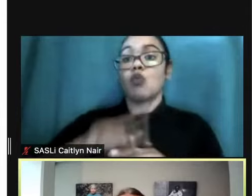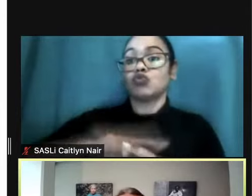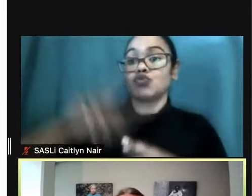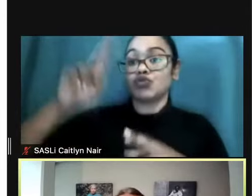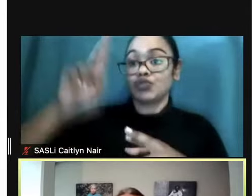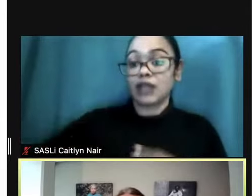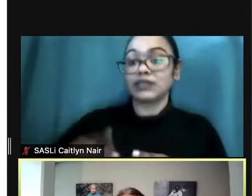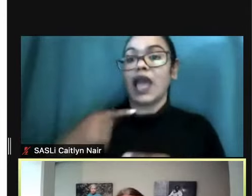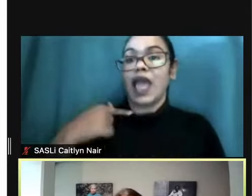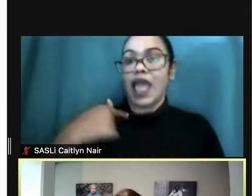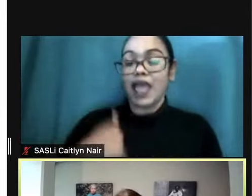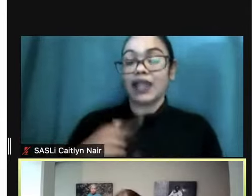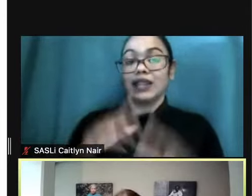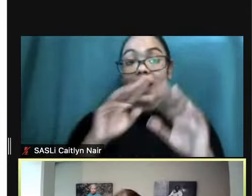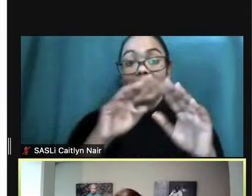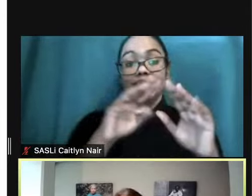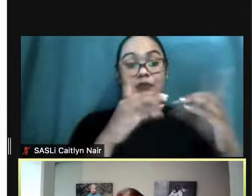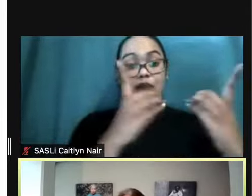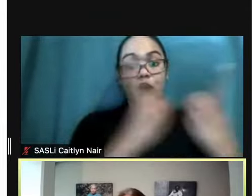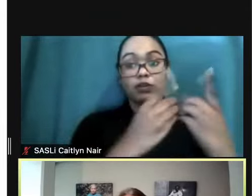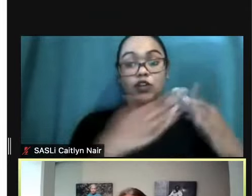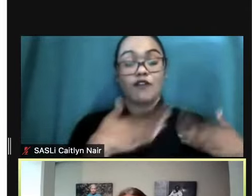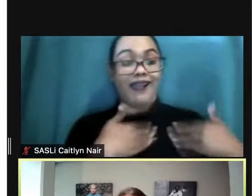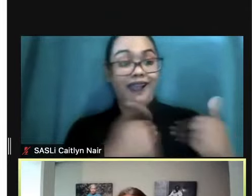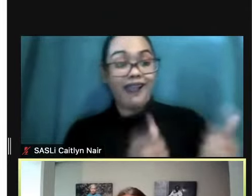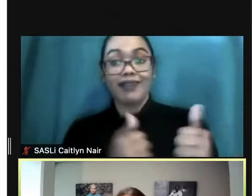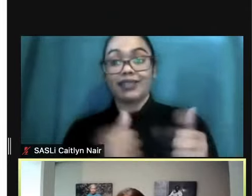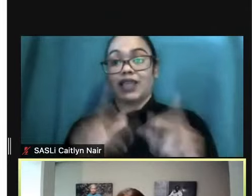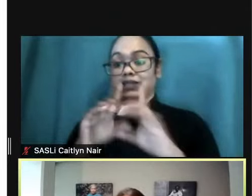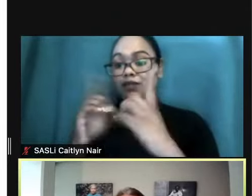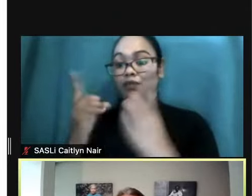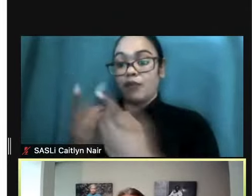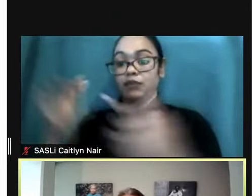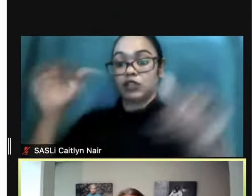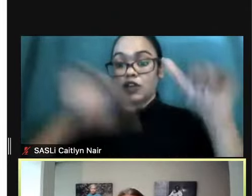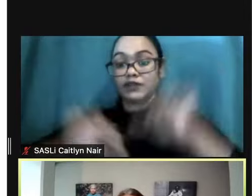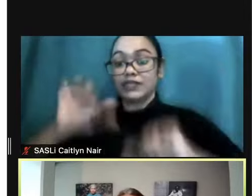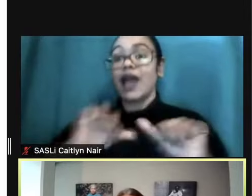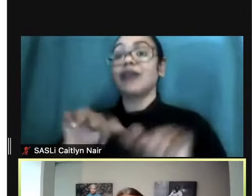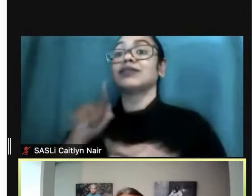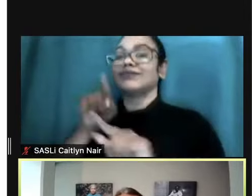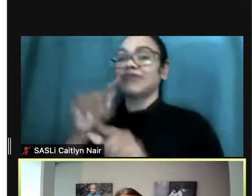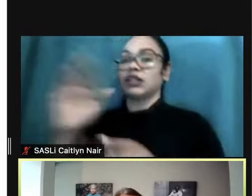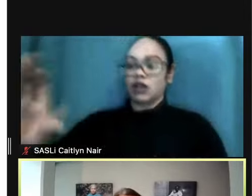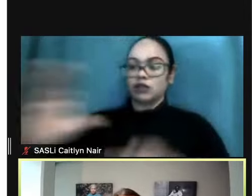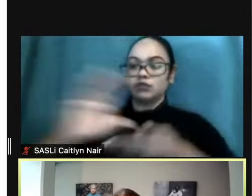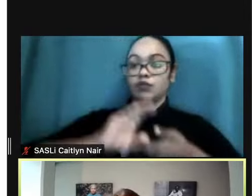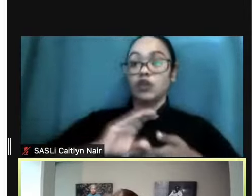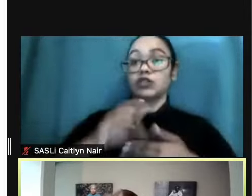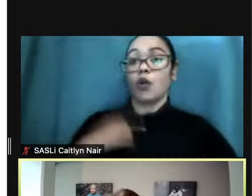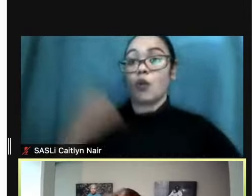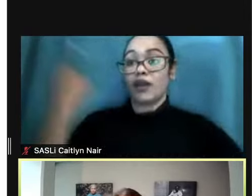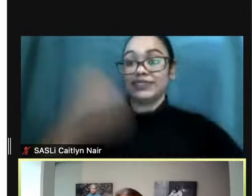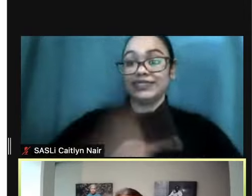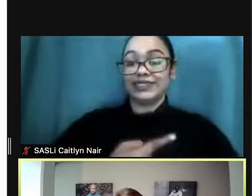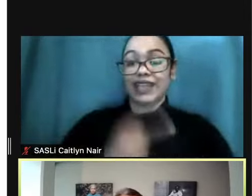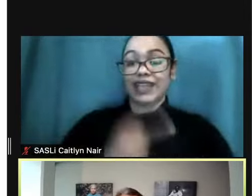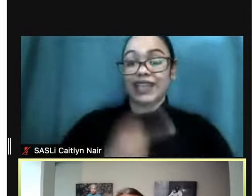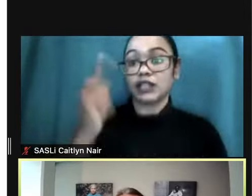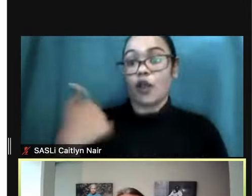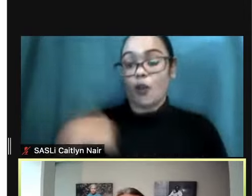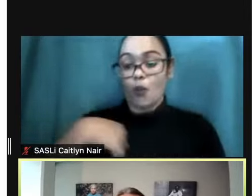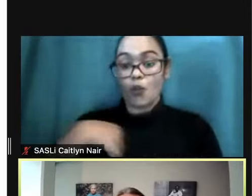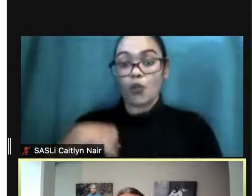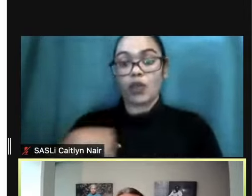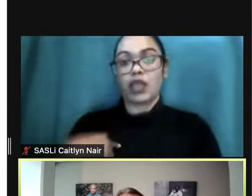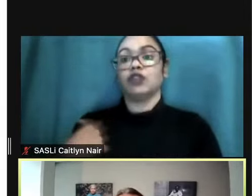Department of Health and the Department of Science Innovation, which fund this program. Yeah, by 1 day later, we spent the whole day as scientists